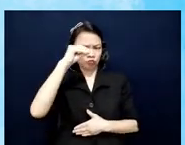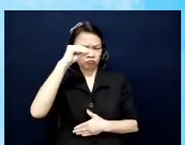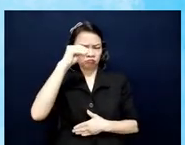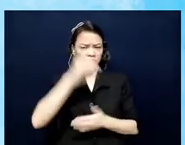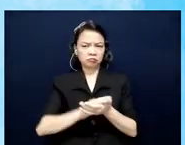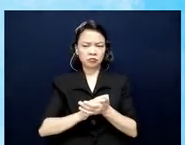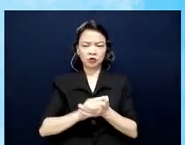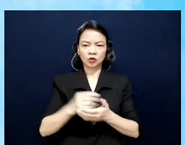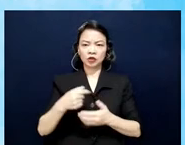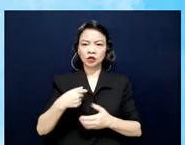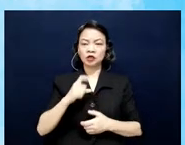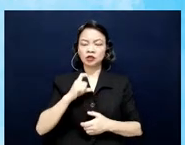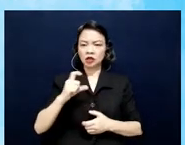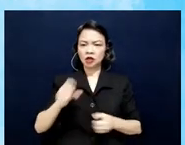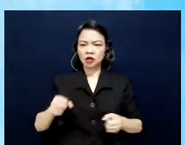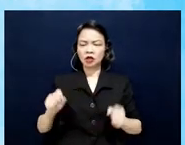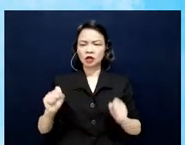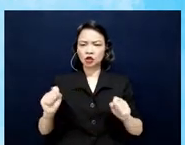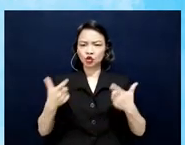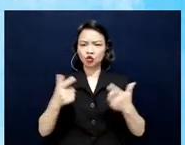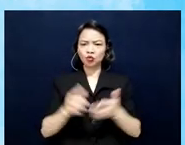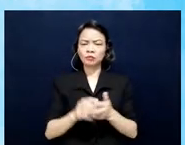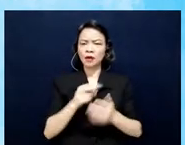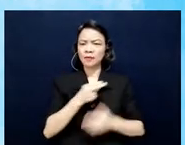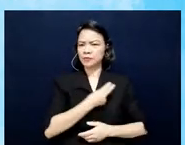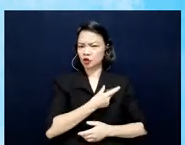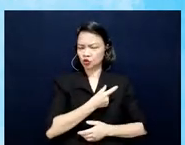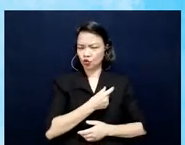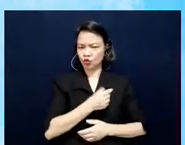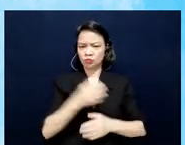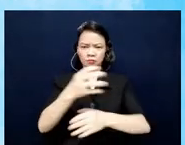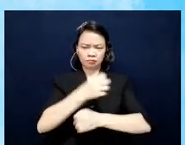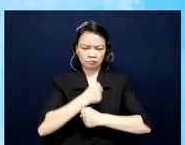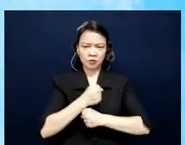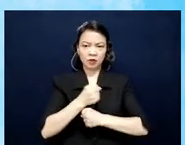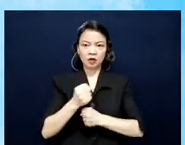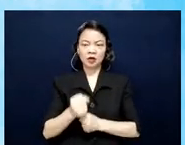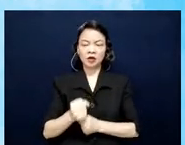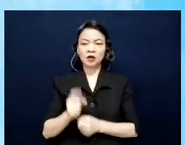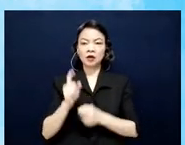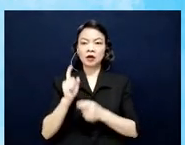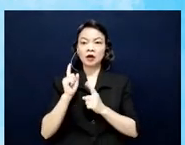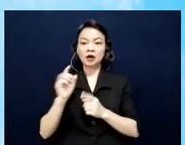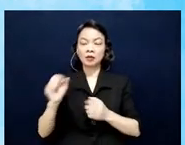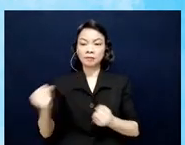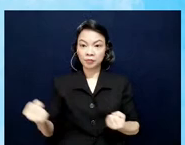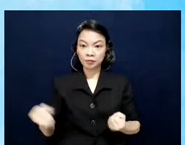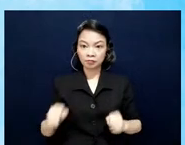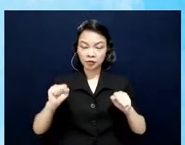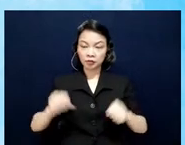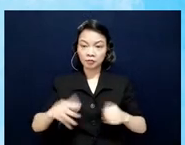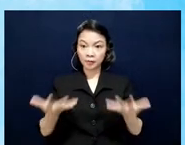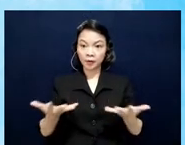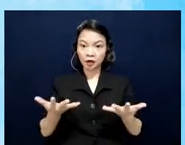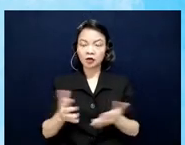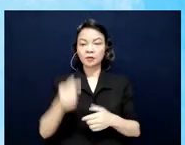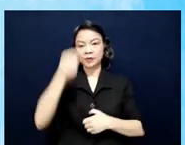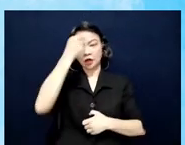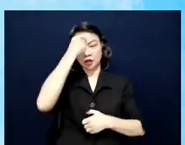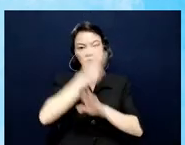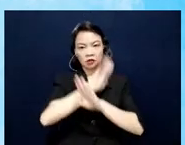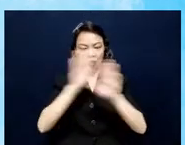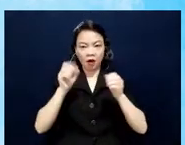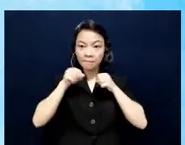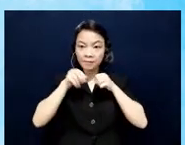lead to non-communicable disease. I would like to take this opportunity to recognize all